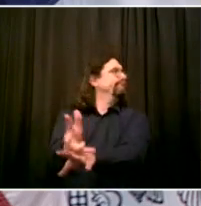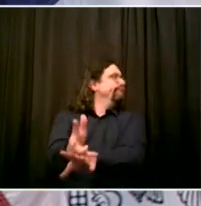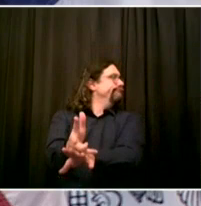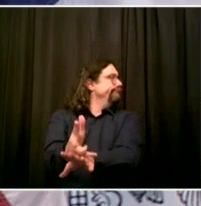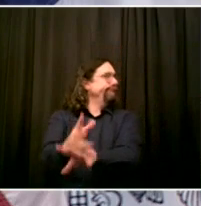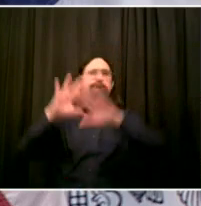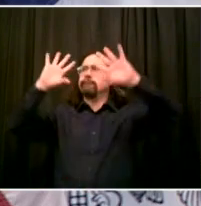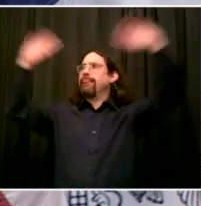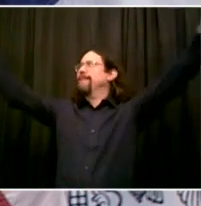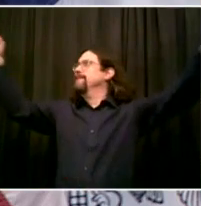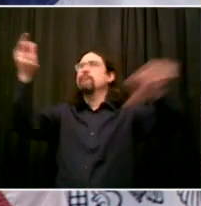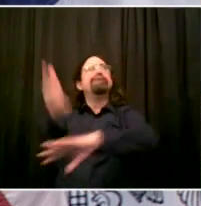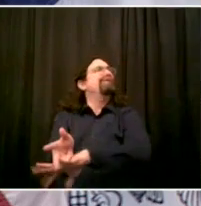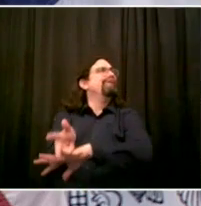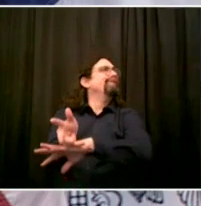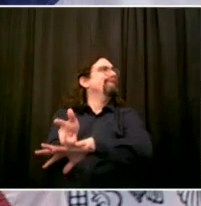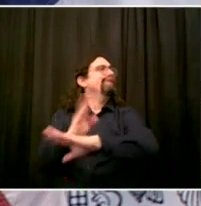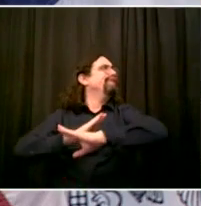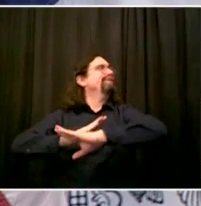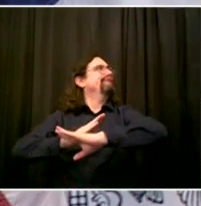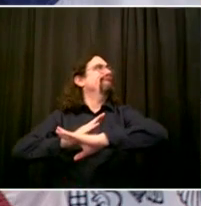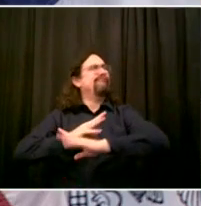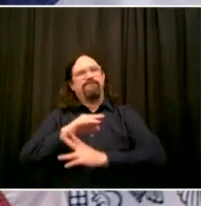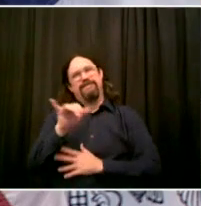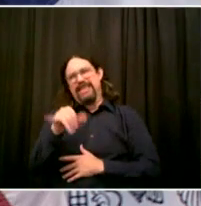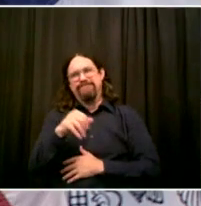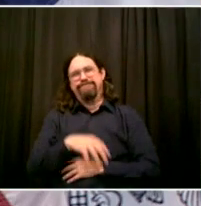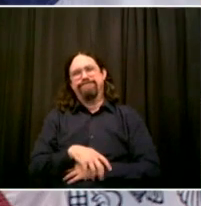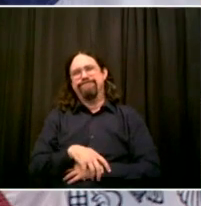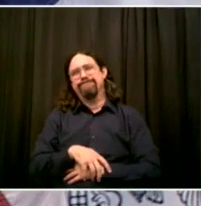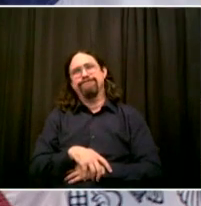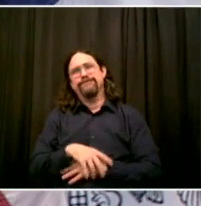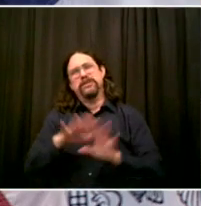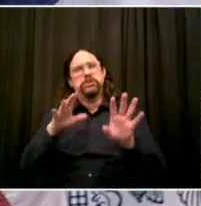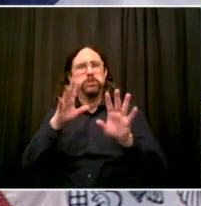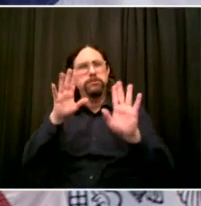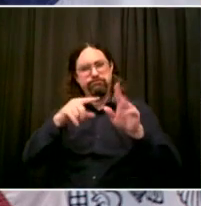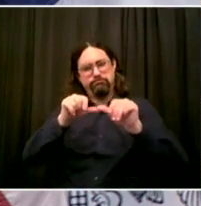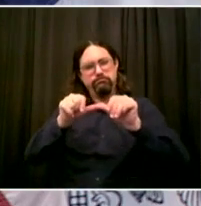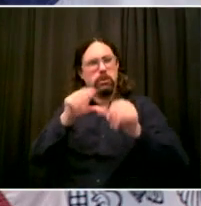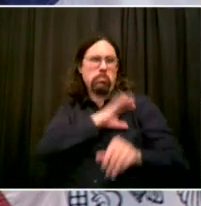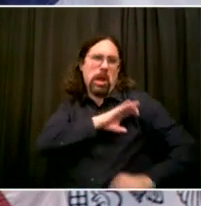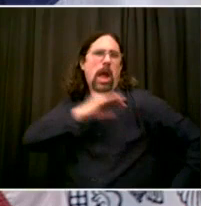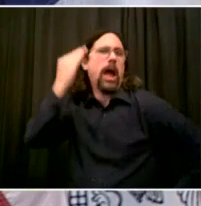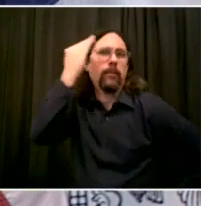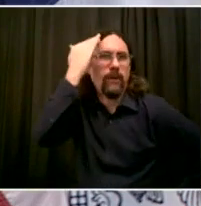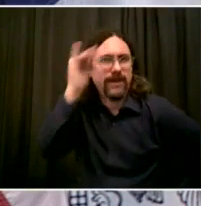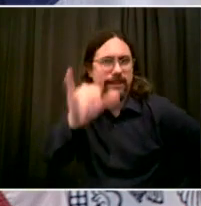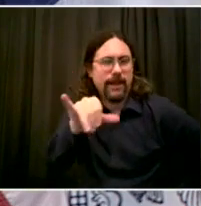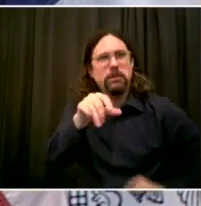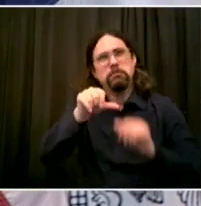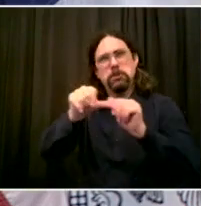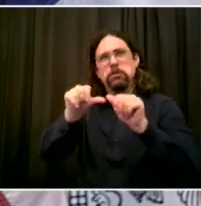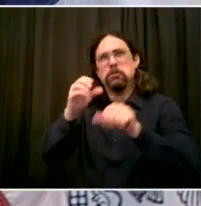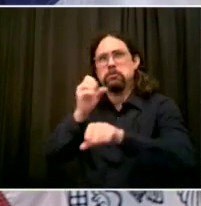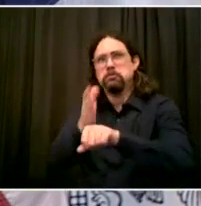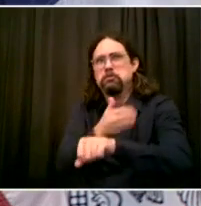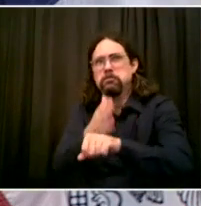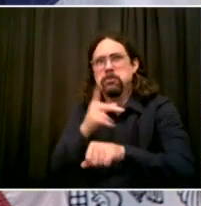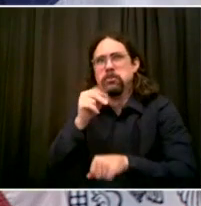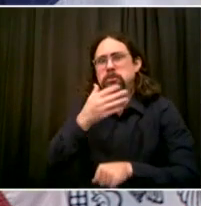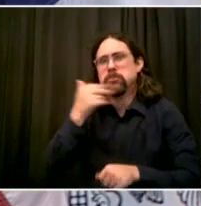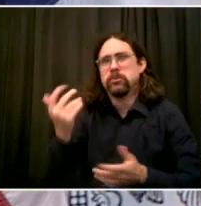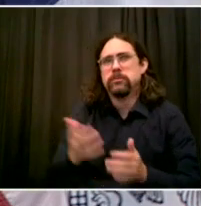related to the cops. Earlier today in this press conference, you spoke about the unacceptable behavior of a small number of protesters who have allegedly